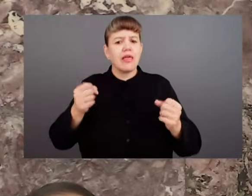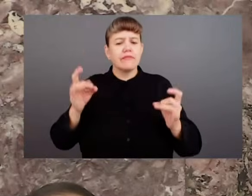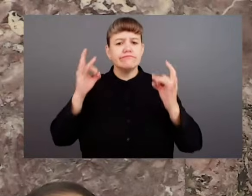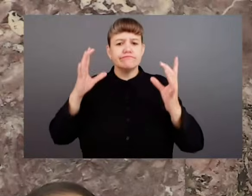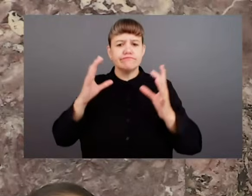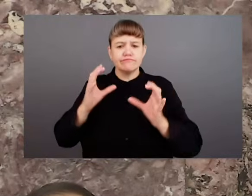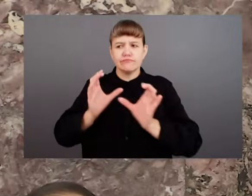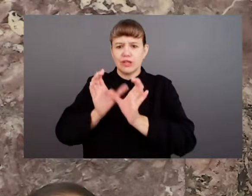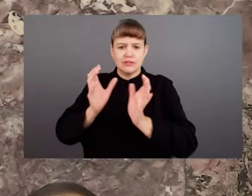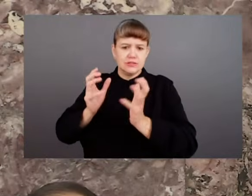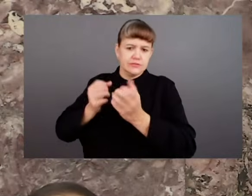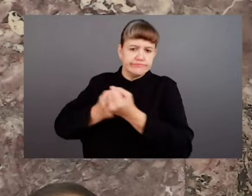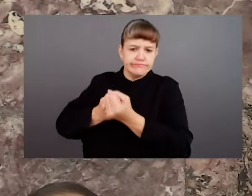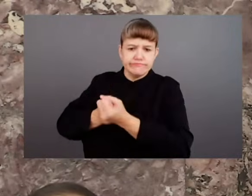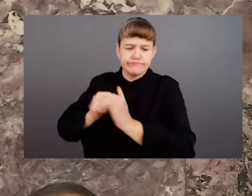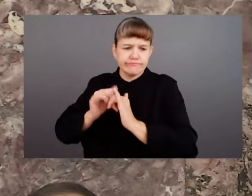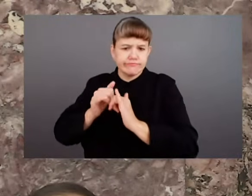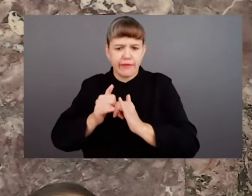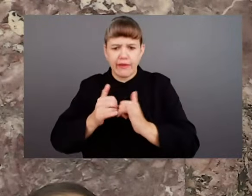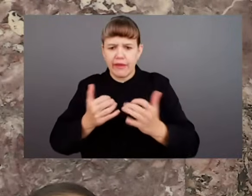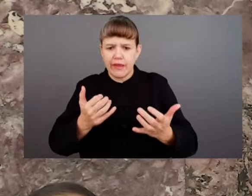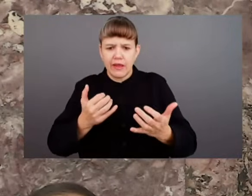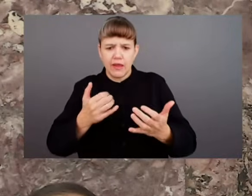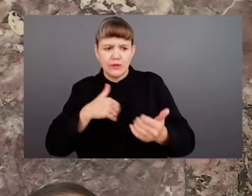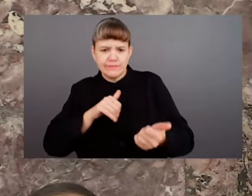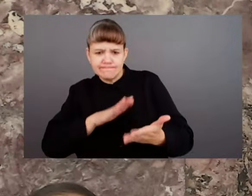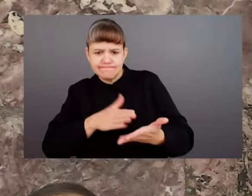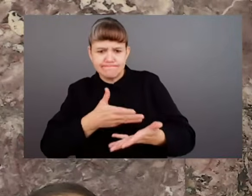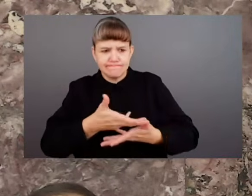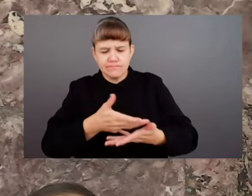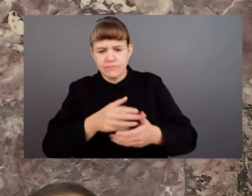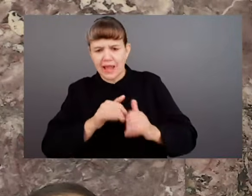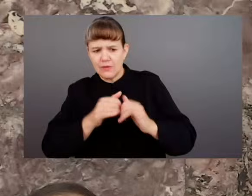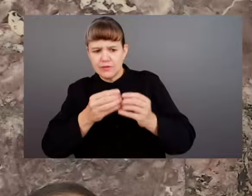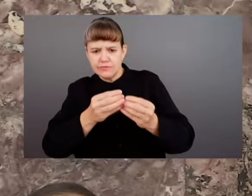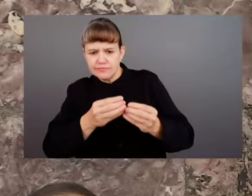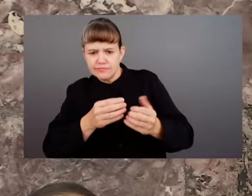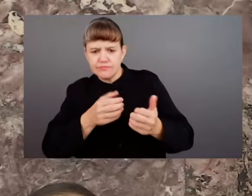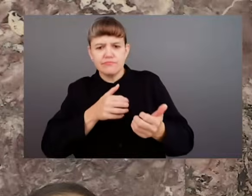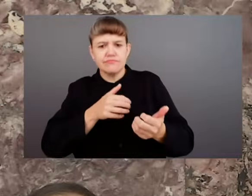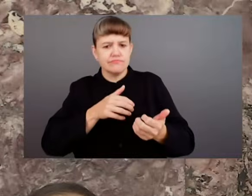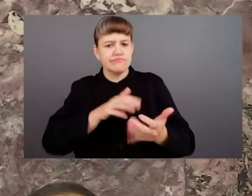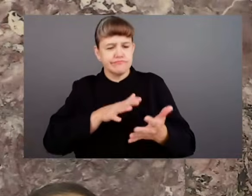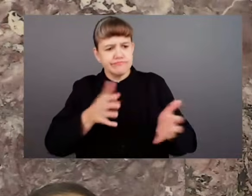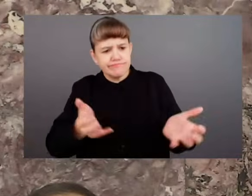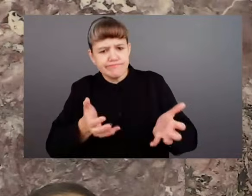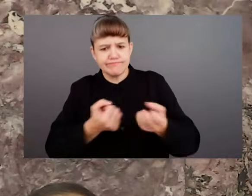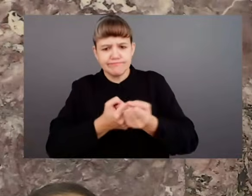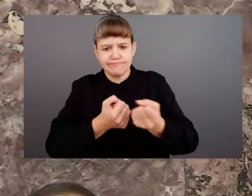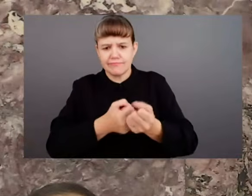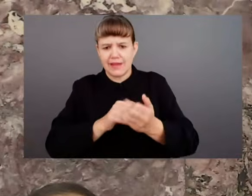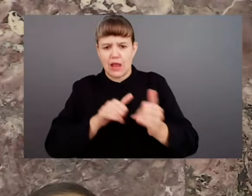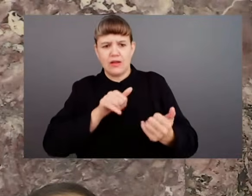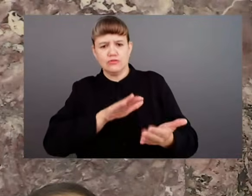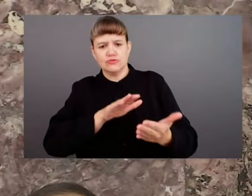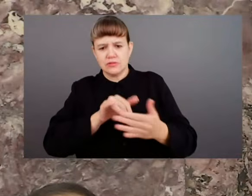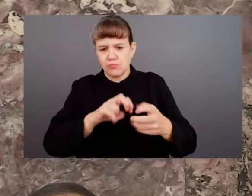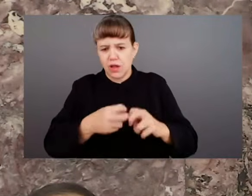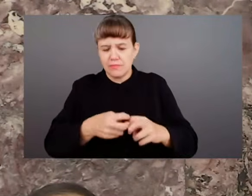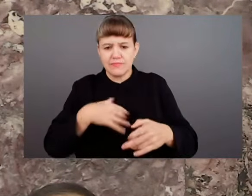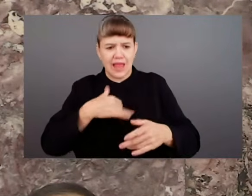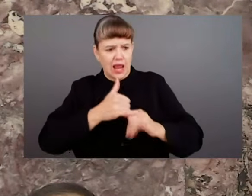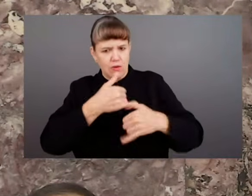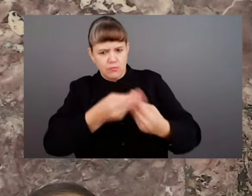to support these youth and their families and build out a system of care that enables early intervention and prevention of issues before they become